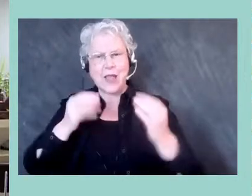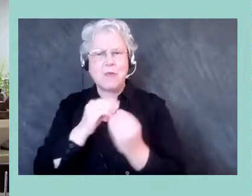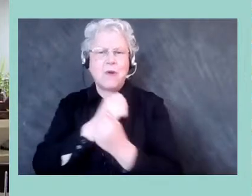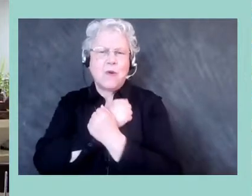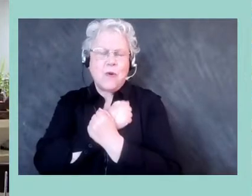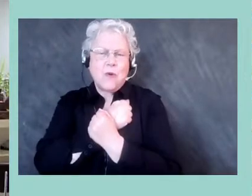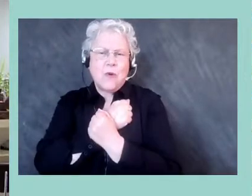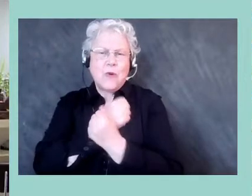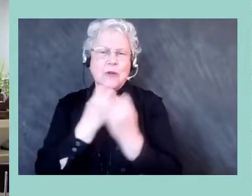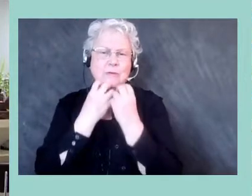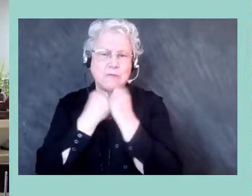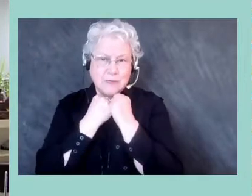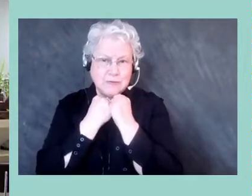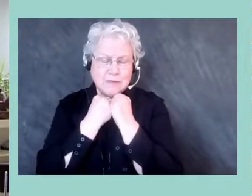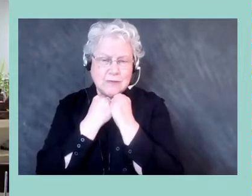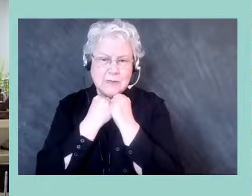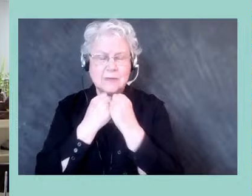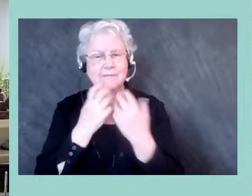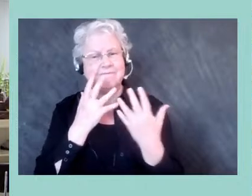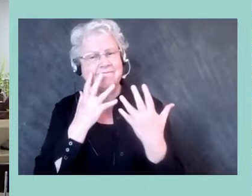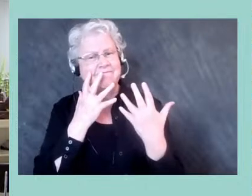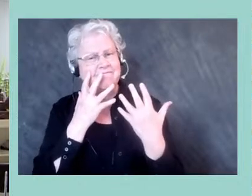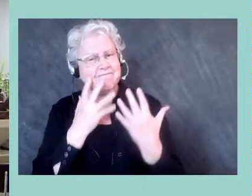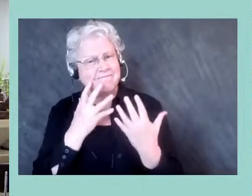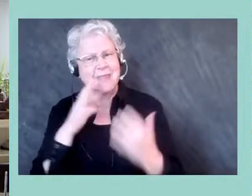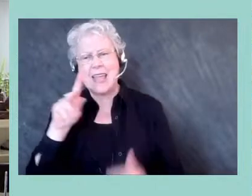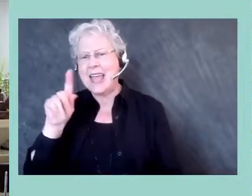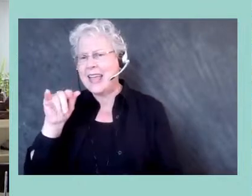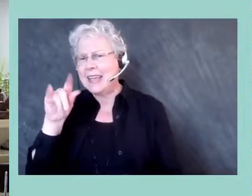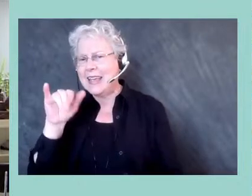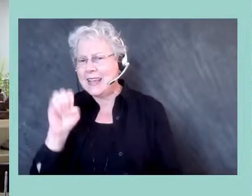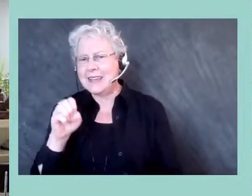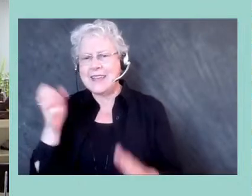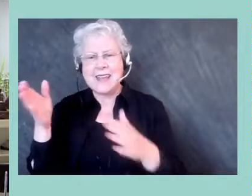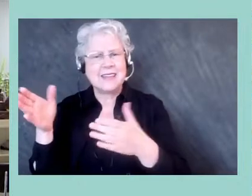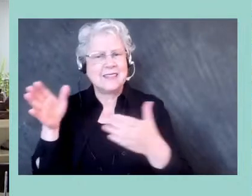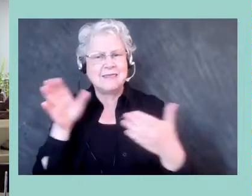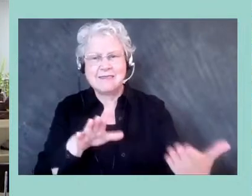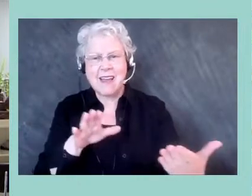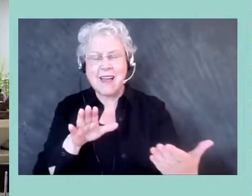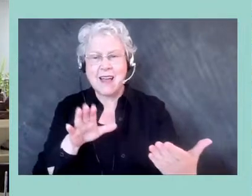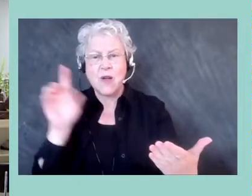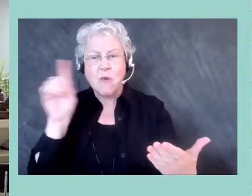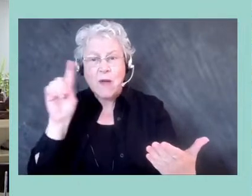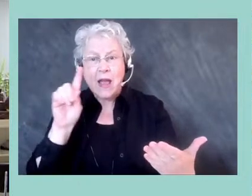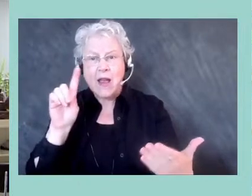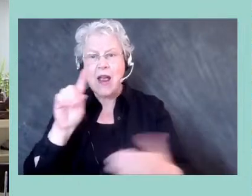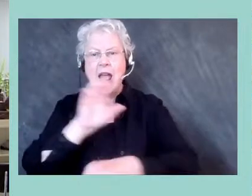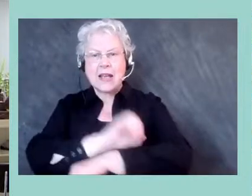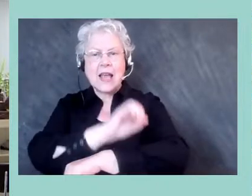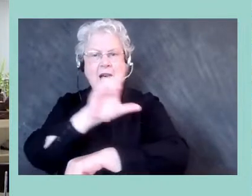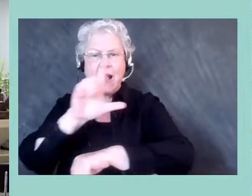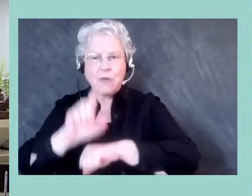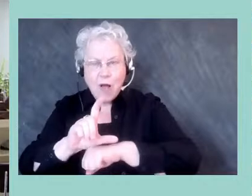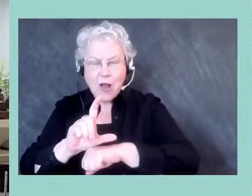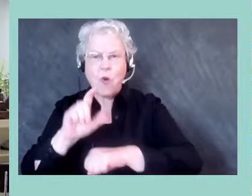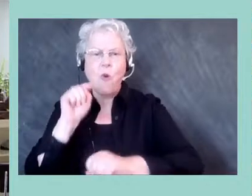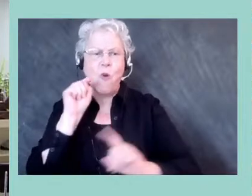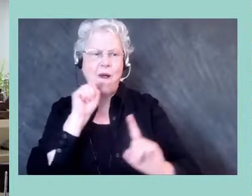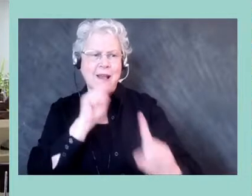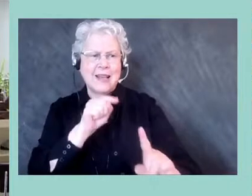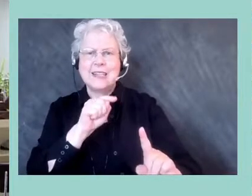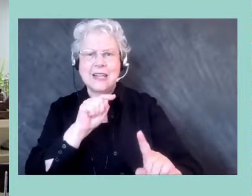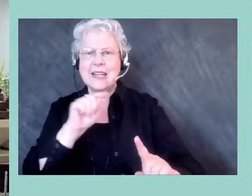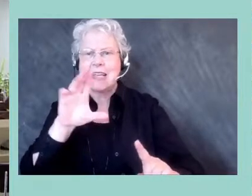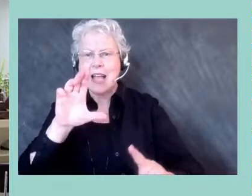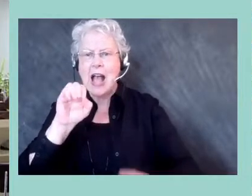Sadly, Katie's life ended on a highway in Colorado when she and a friend were returning from General Assembly in